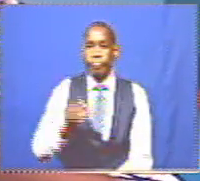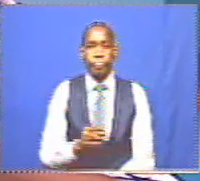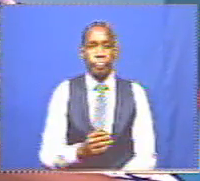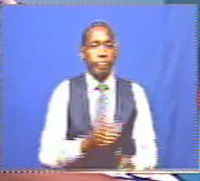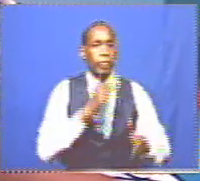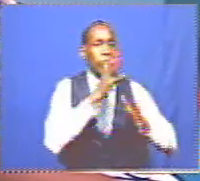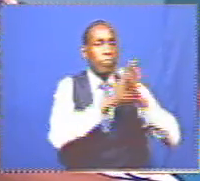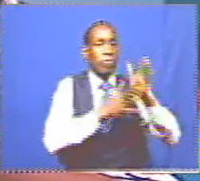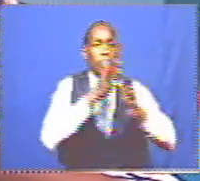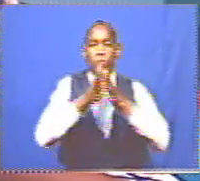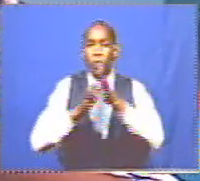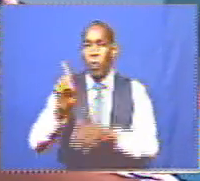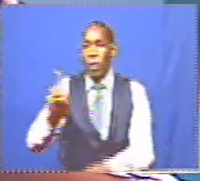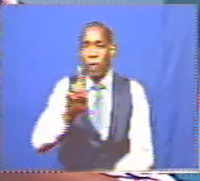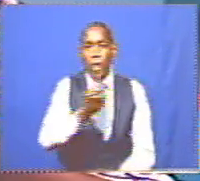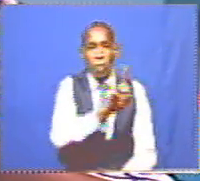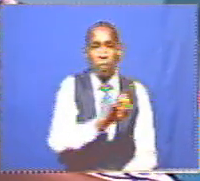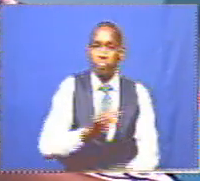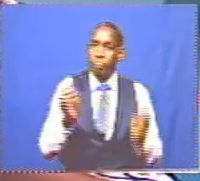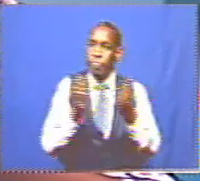next to impossible. So, and